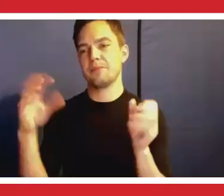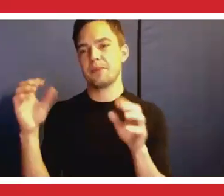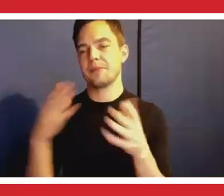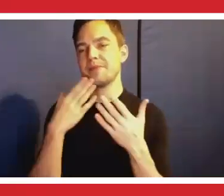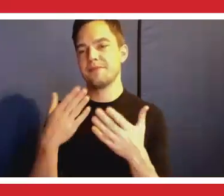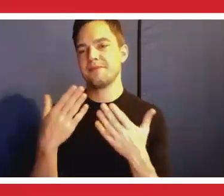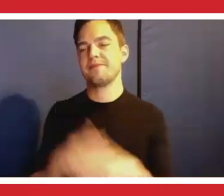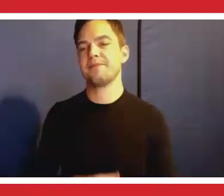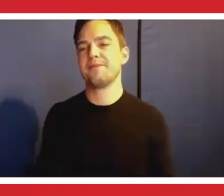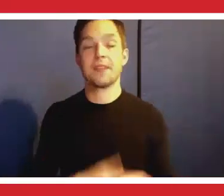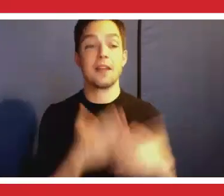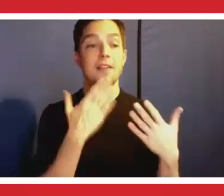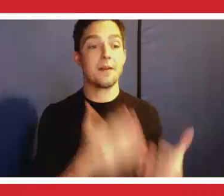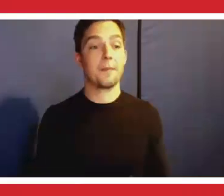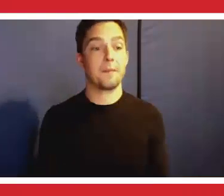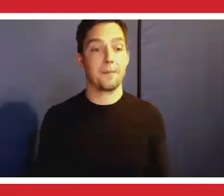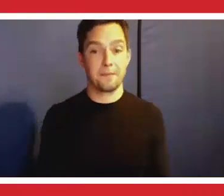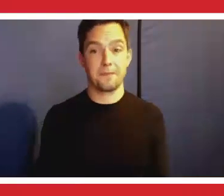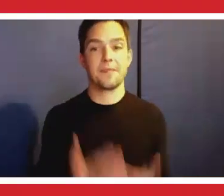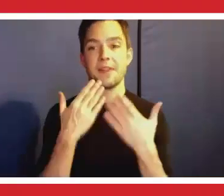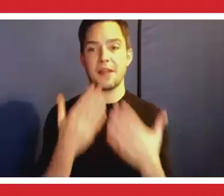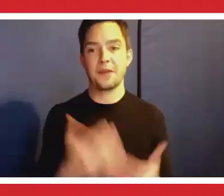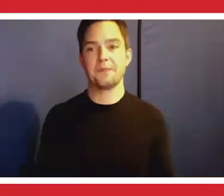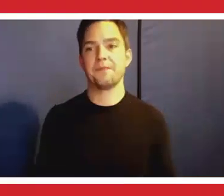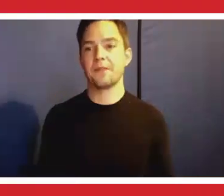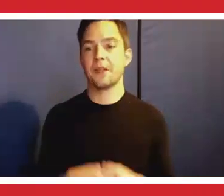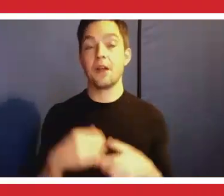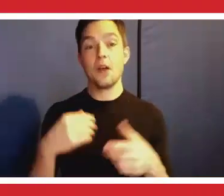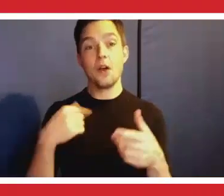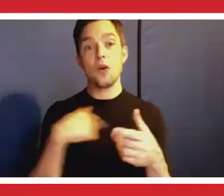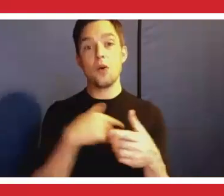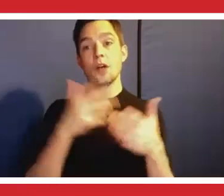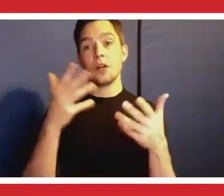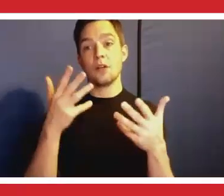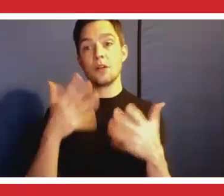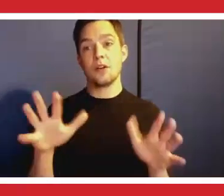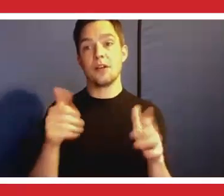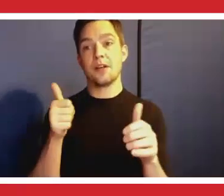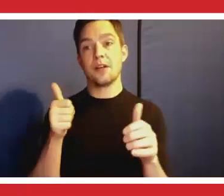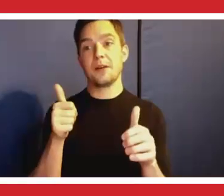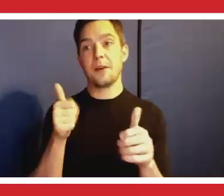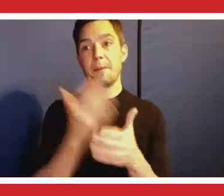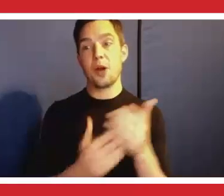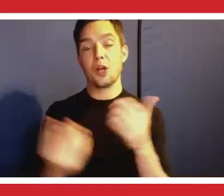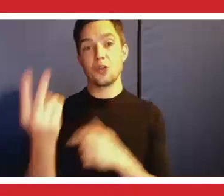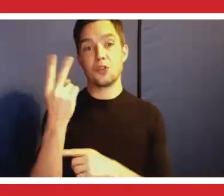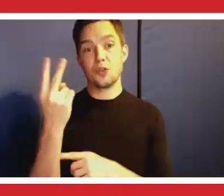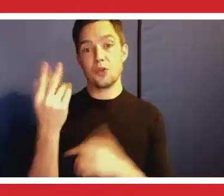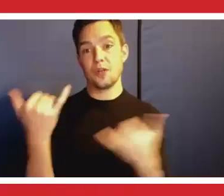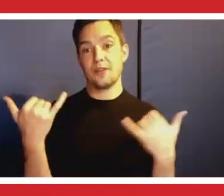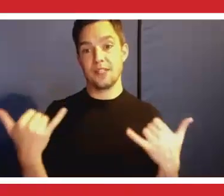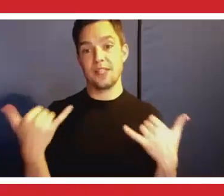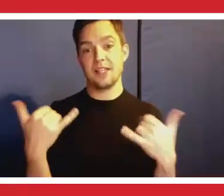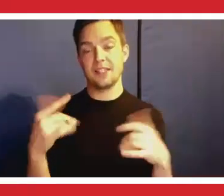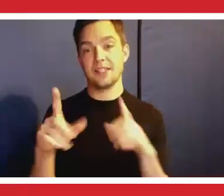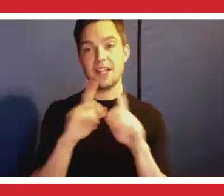you. Thank you. We are already at part 2 of today's dialogue, which